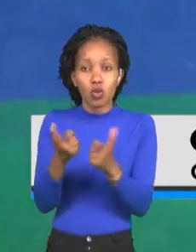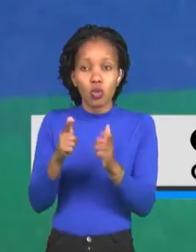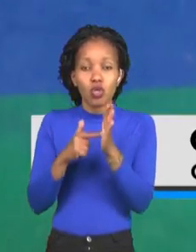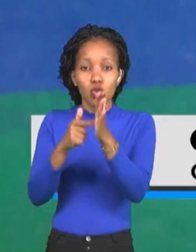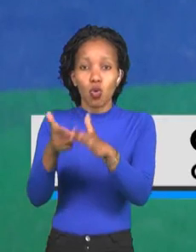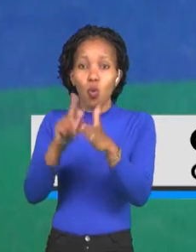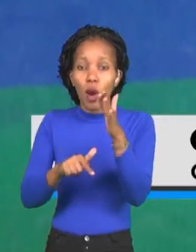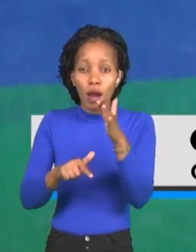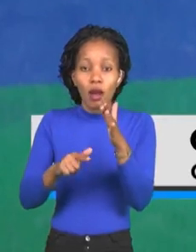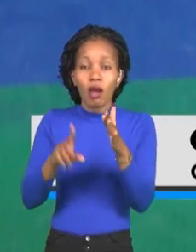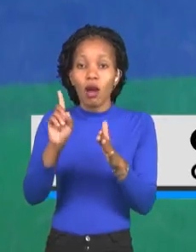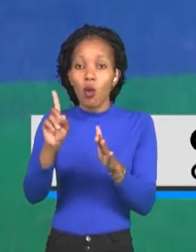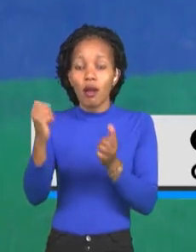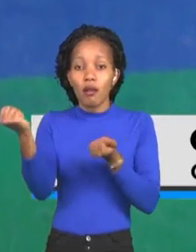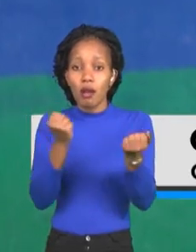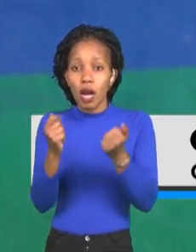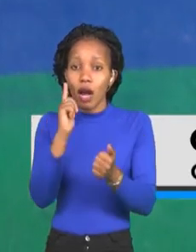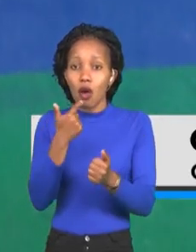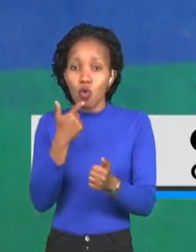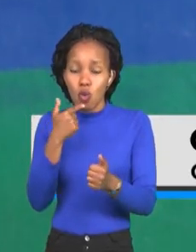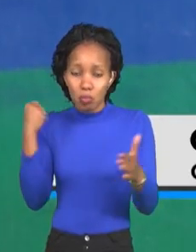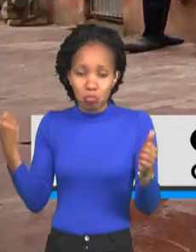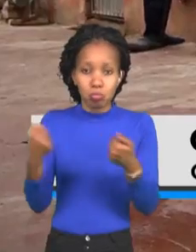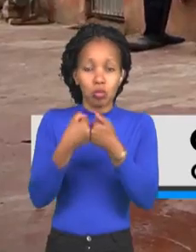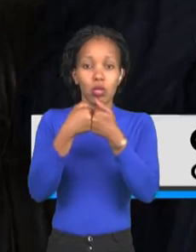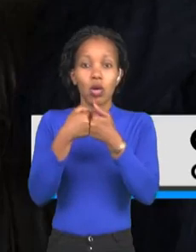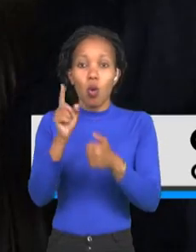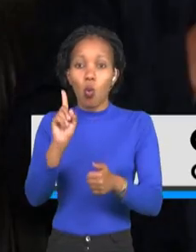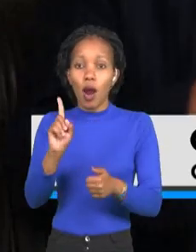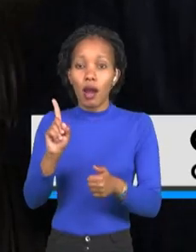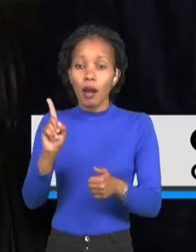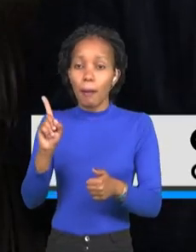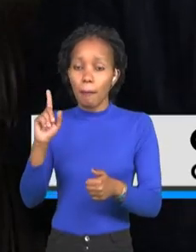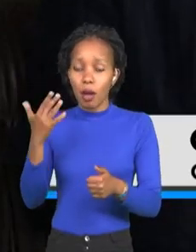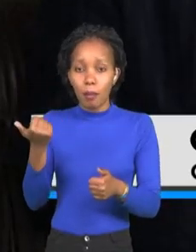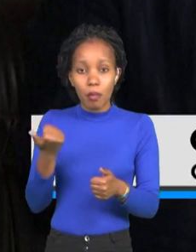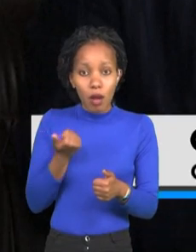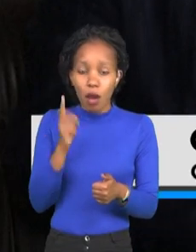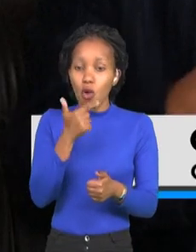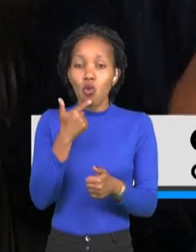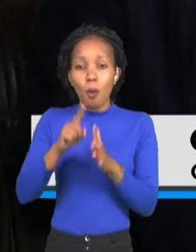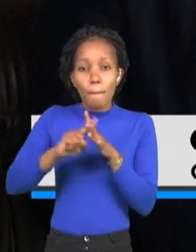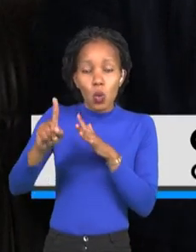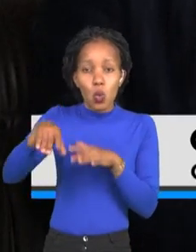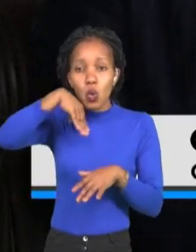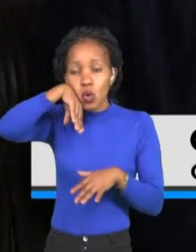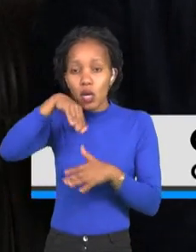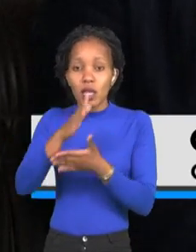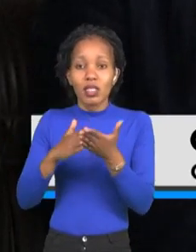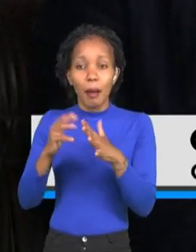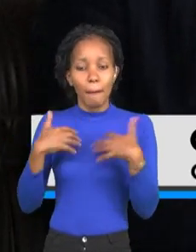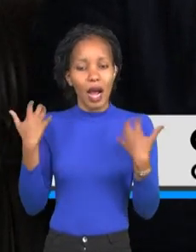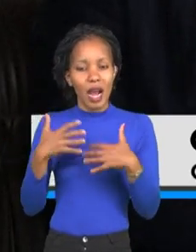car hitting a teenager who was being chased by two stray dogs. Some animals are aggressive by